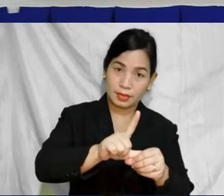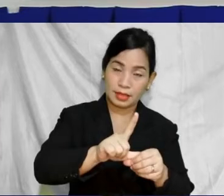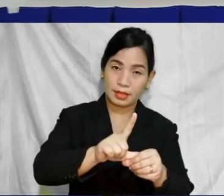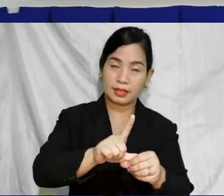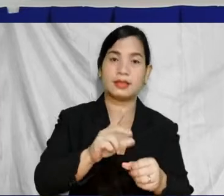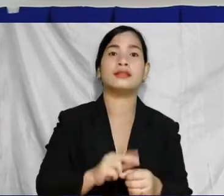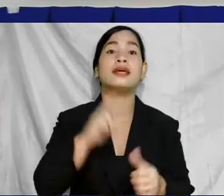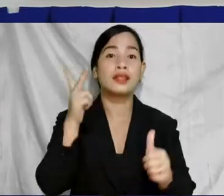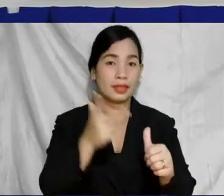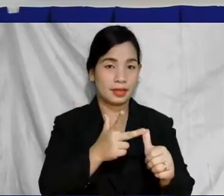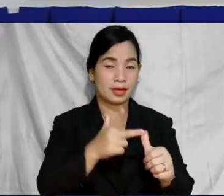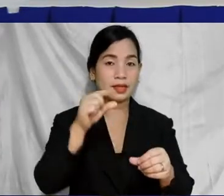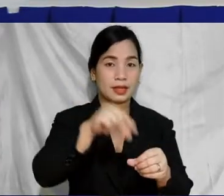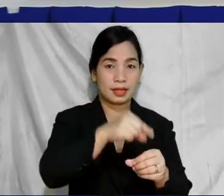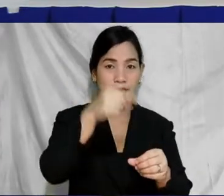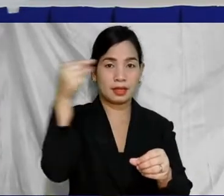liquid,